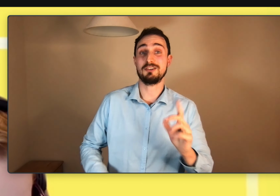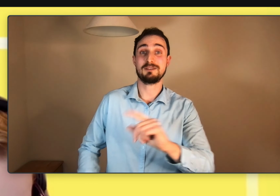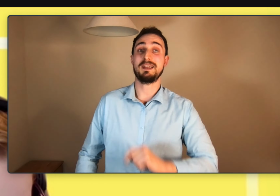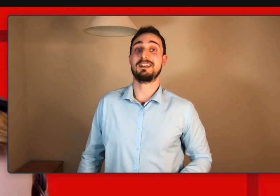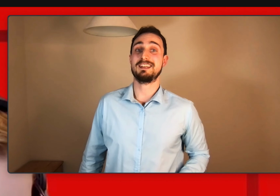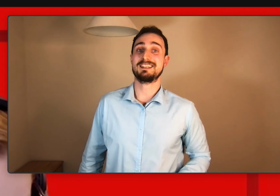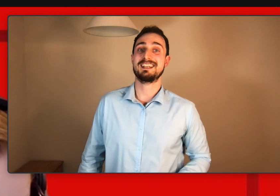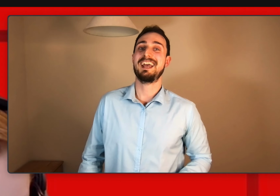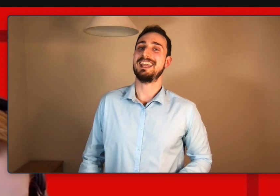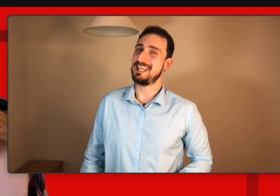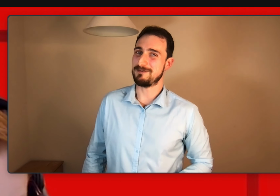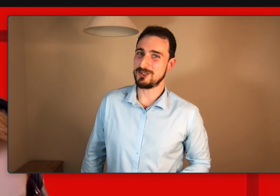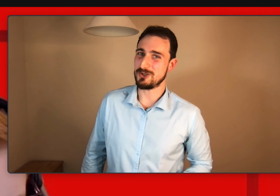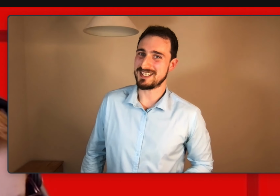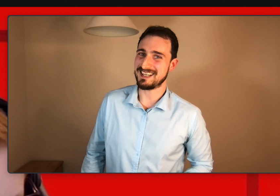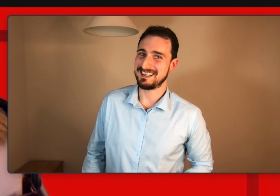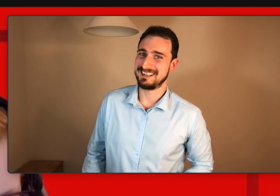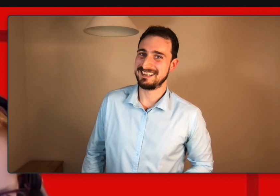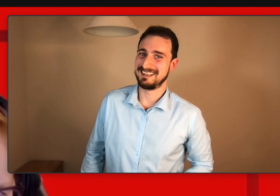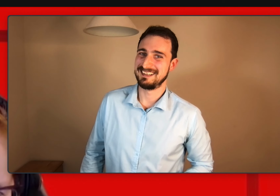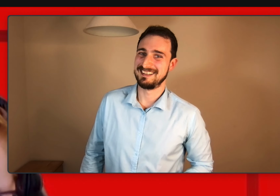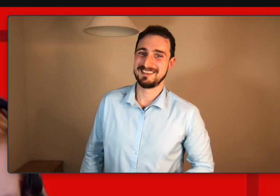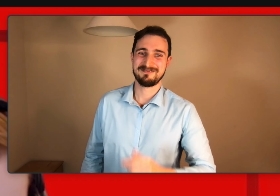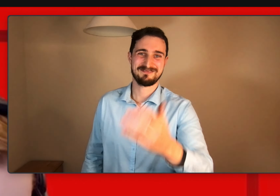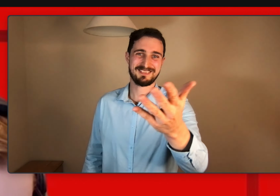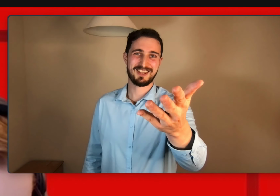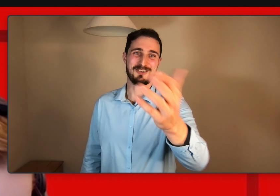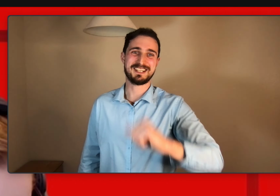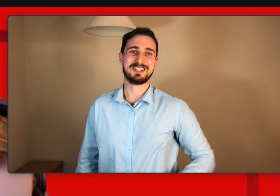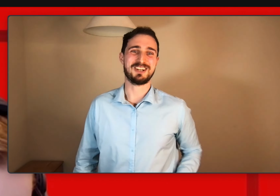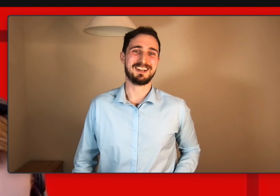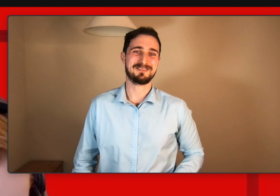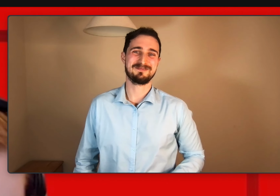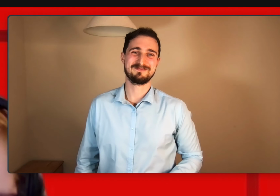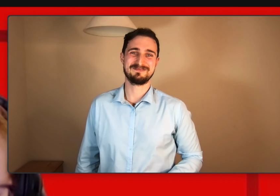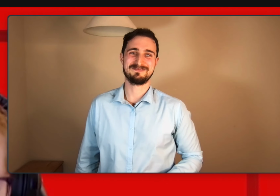is going to make this even juicier. Contest chair. chair.